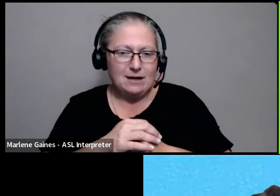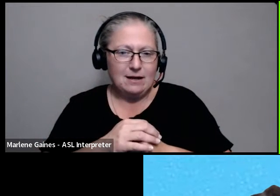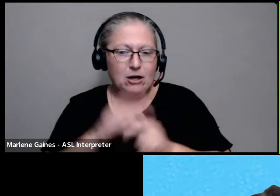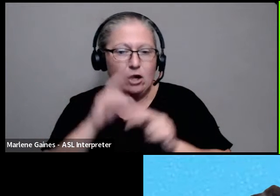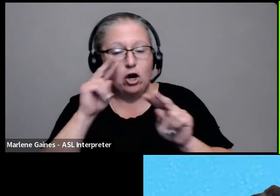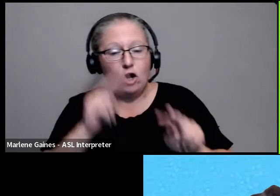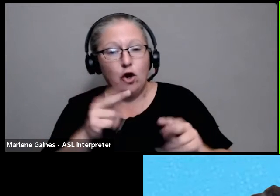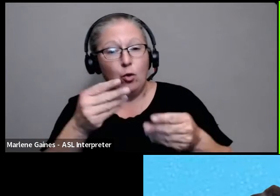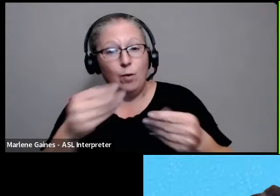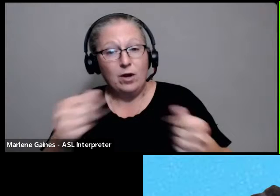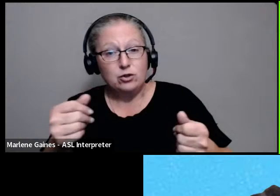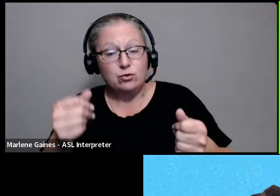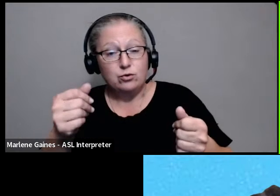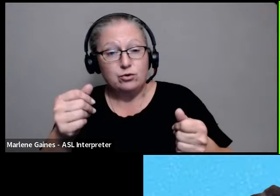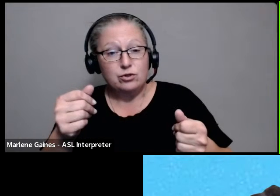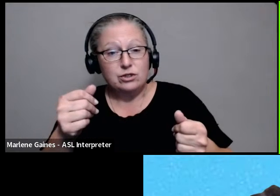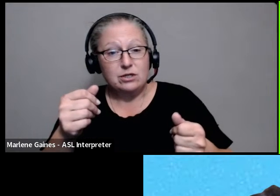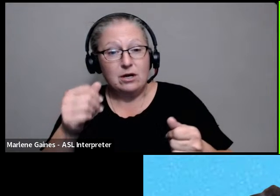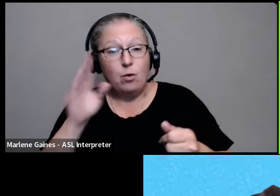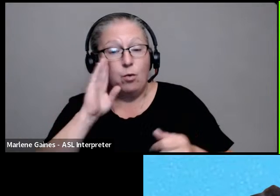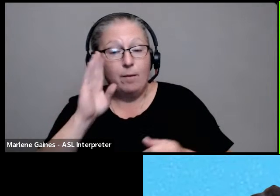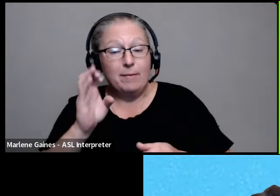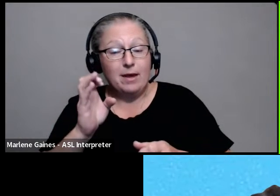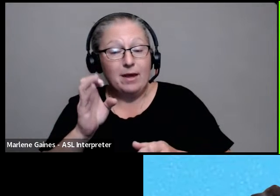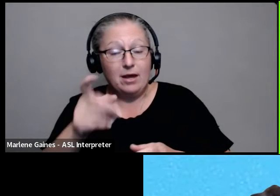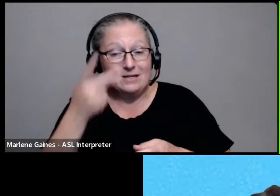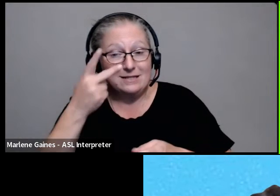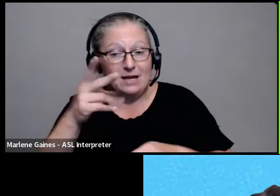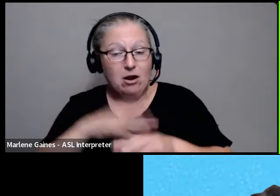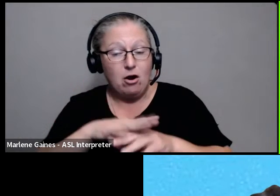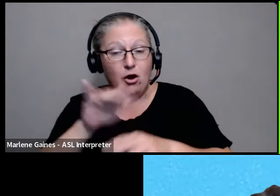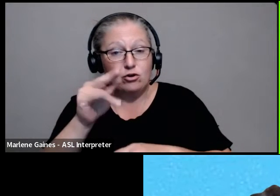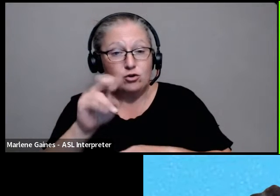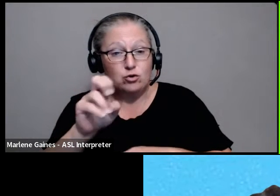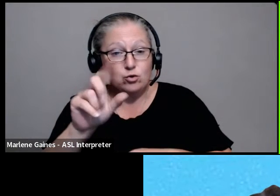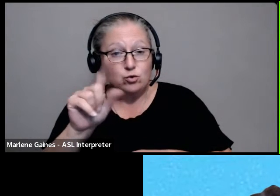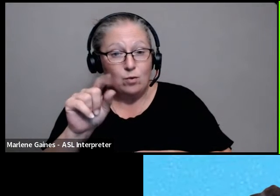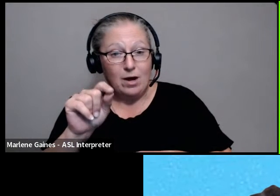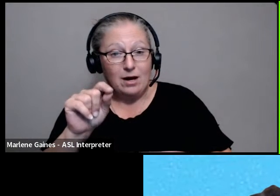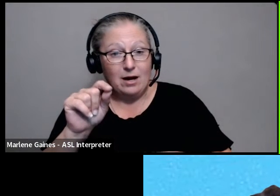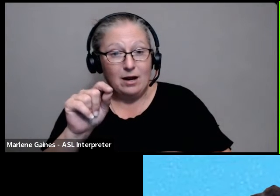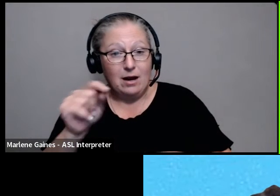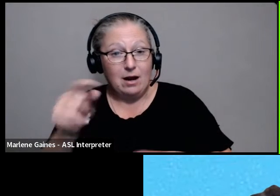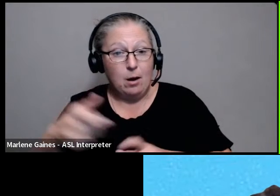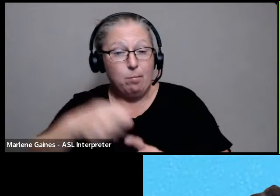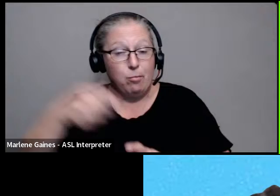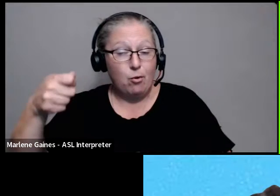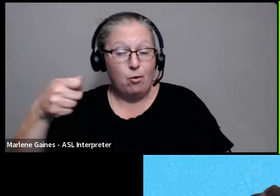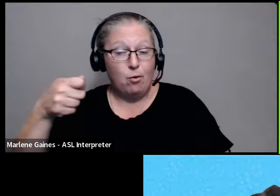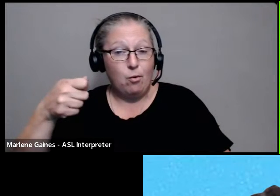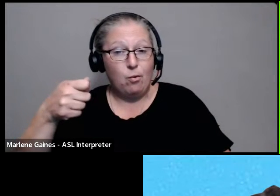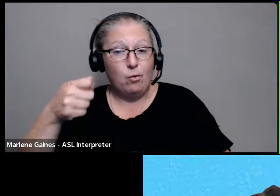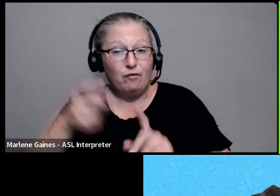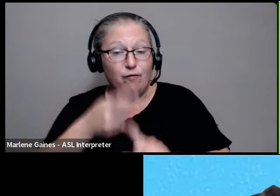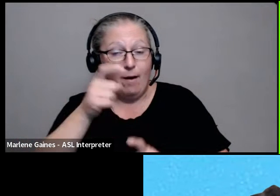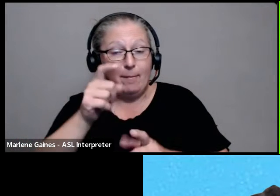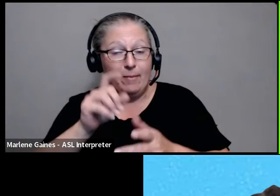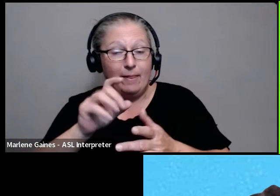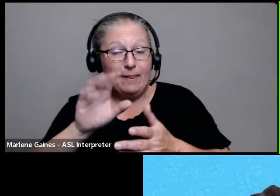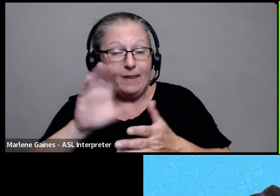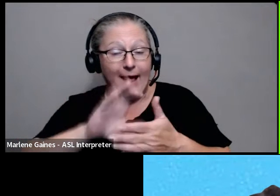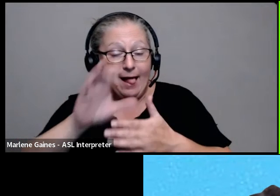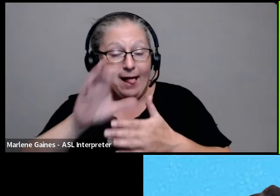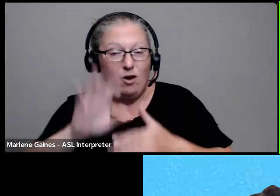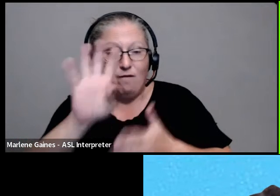the resolution of necessity that was going to be before you on June 20, which was pulled from the calendar about 4 hours before the hearing. And